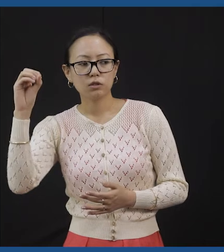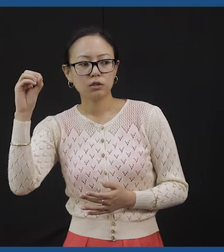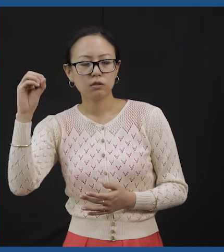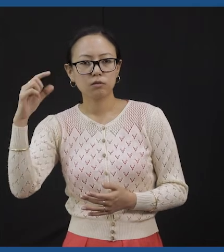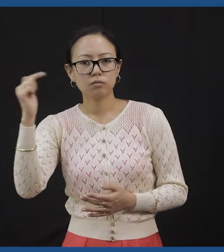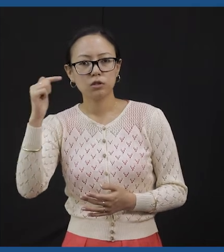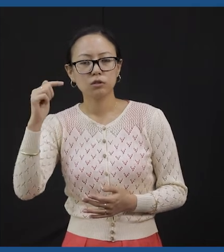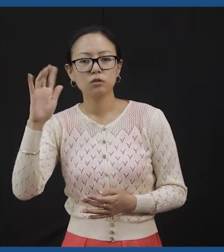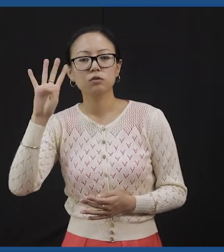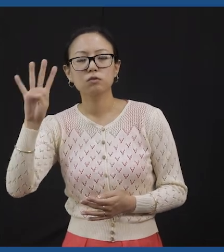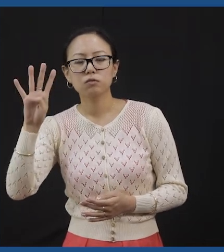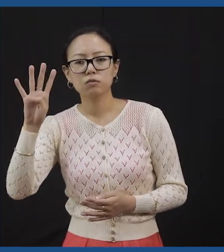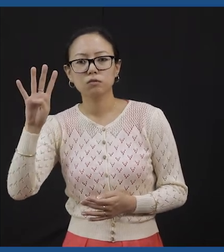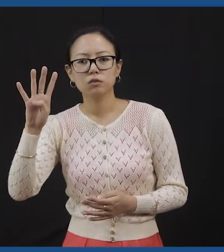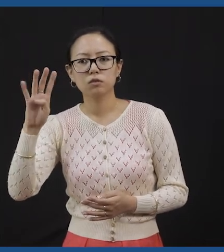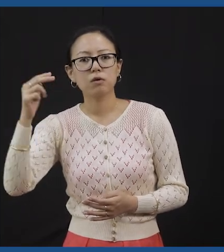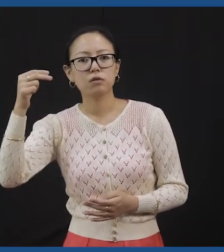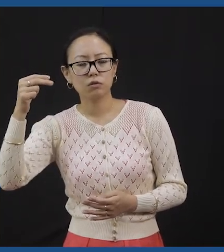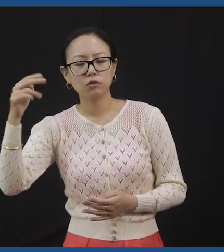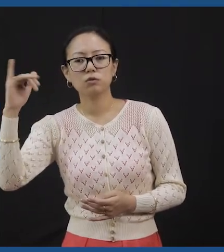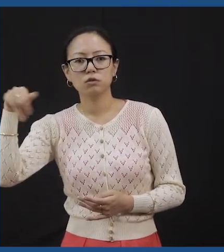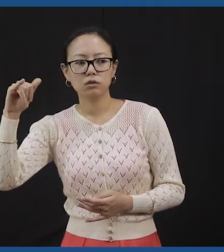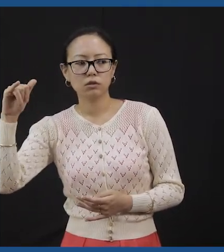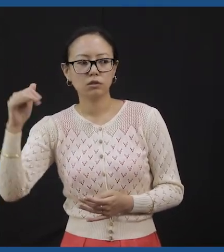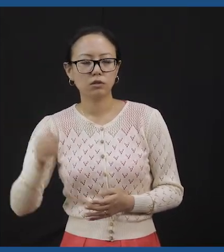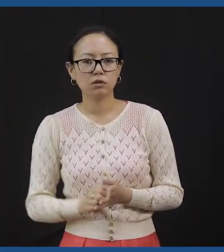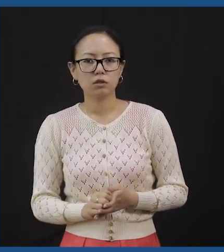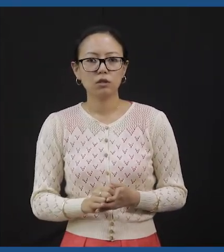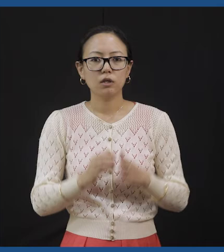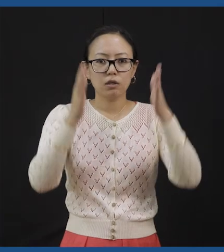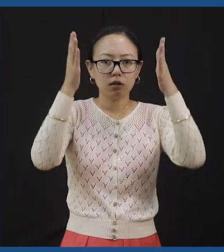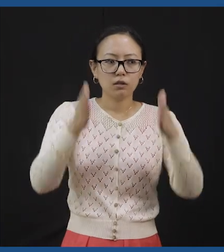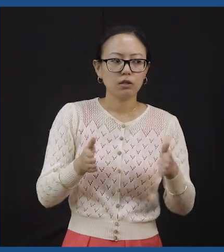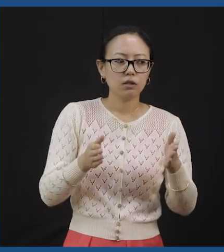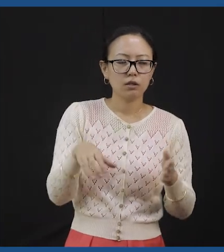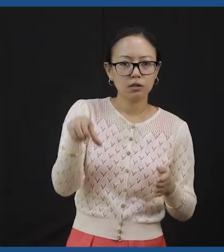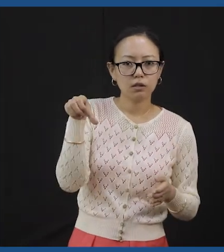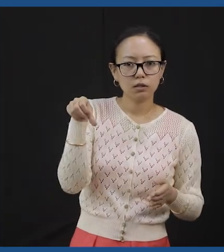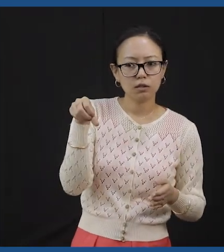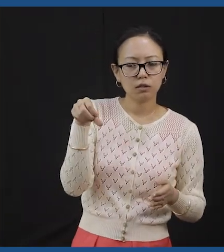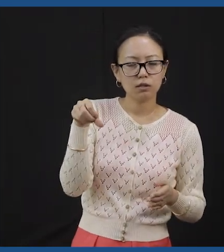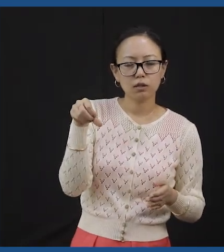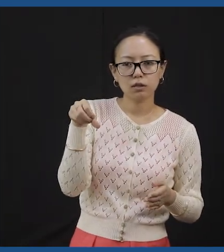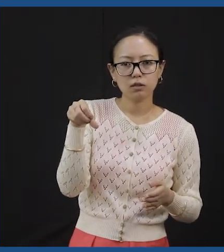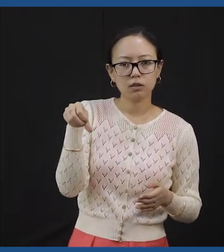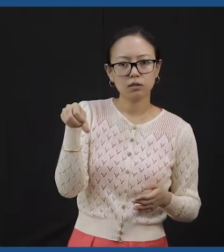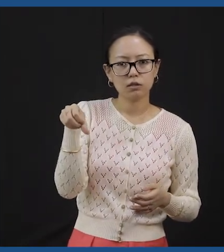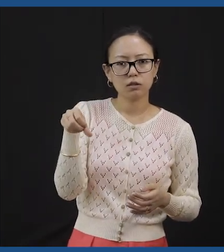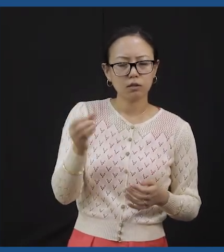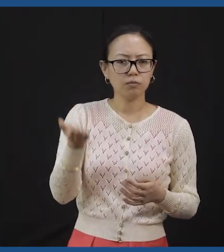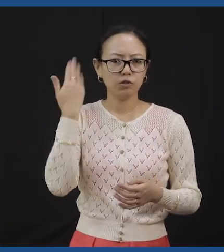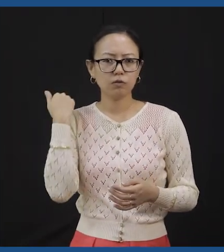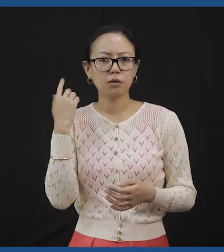Now in tens place, 1 has been given to ones, right? So you have only 8. So 8 minus